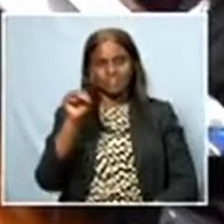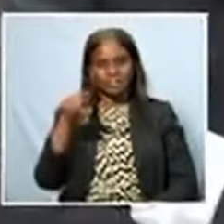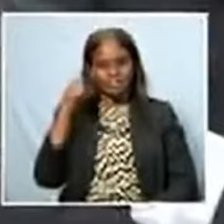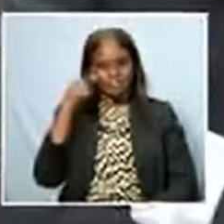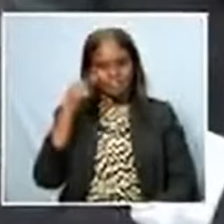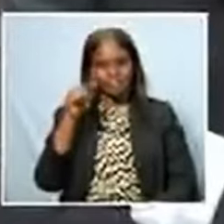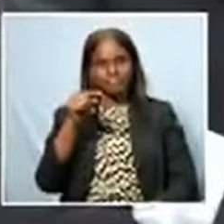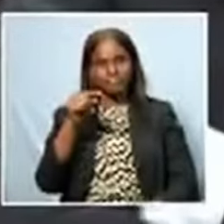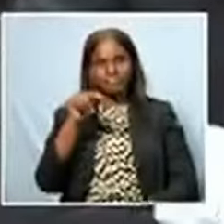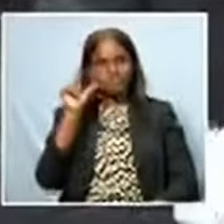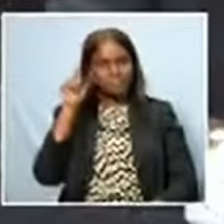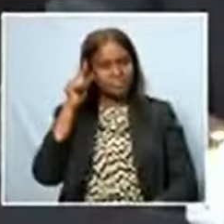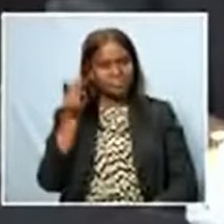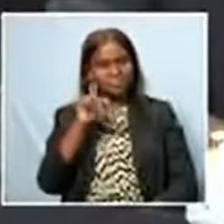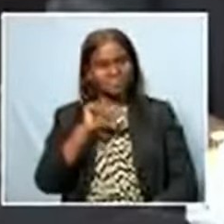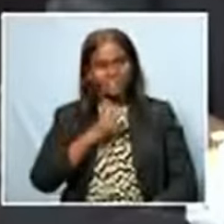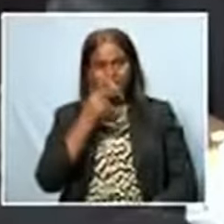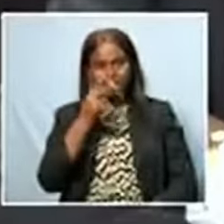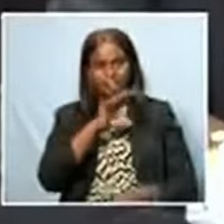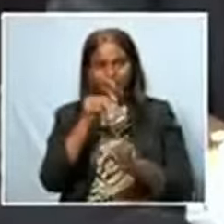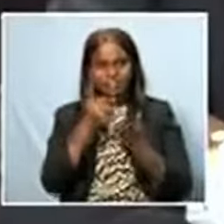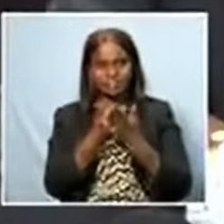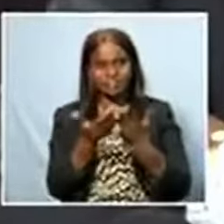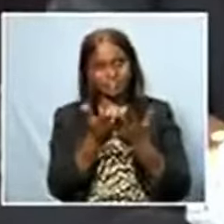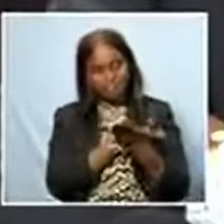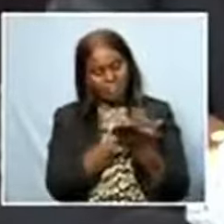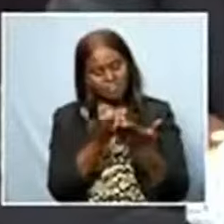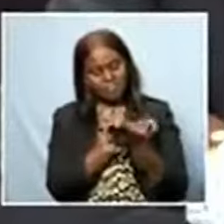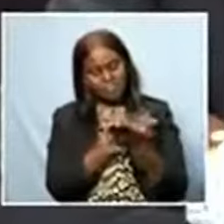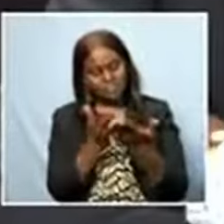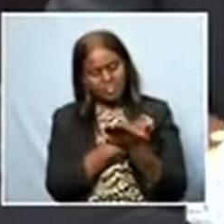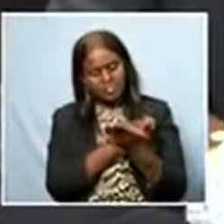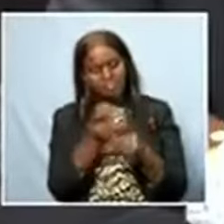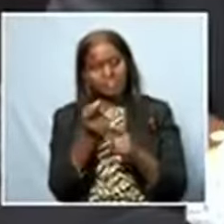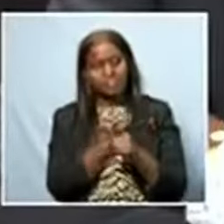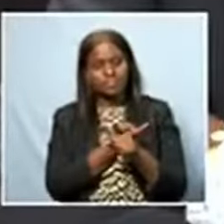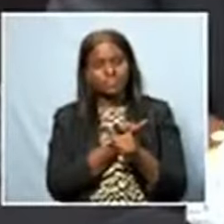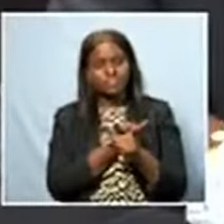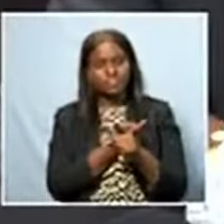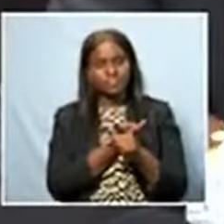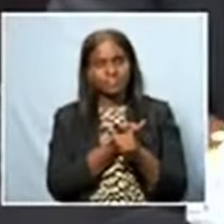I have is, when we look at all these from